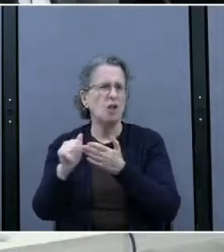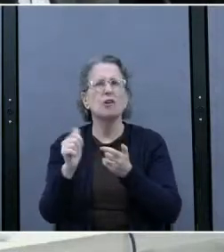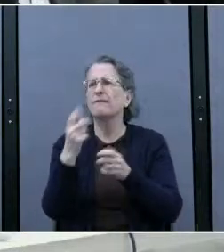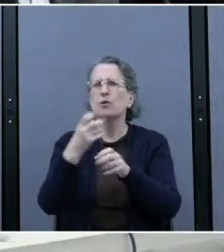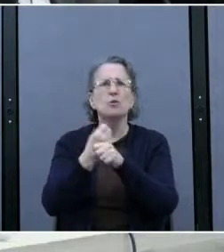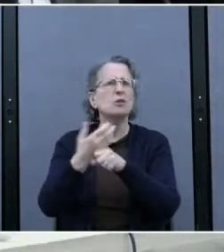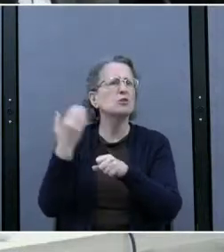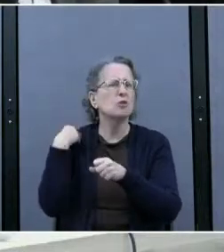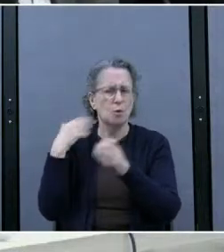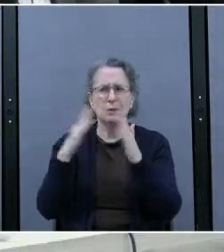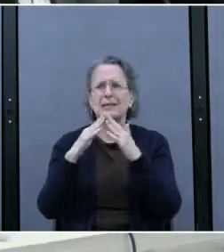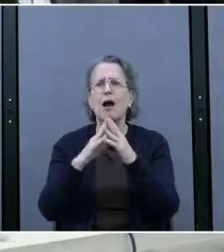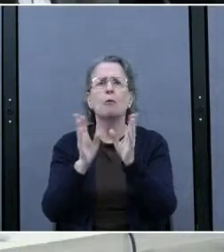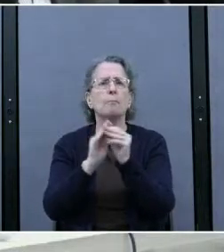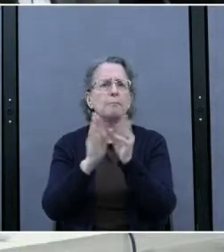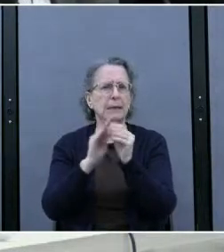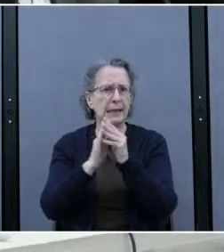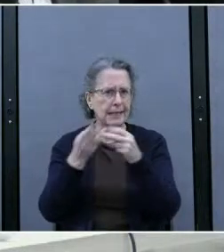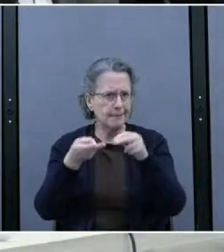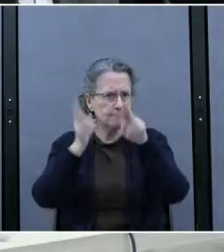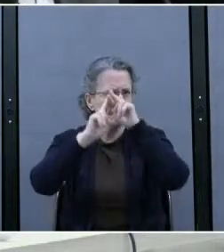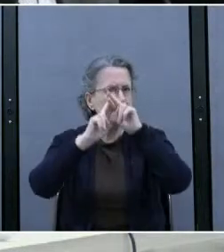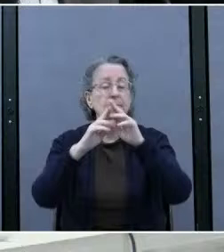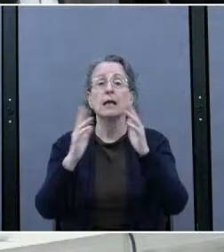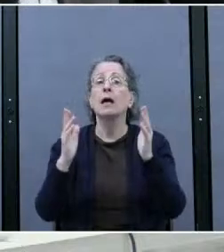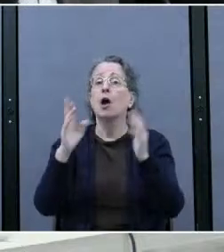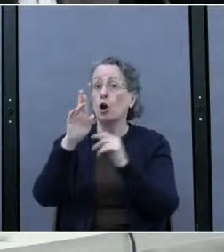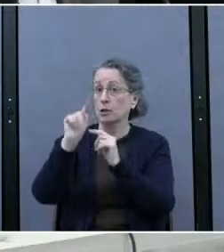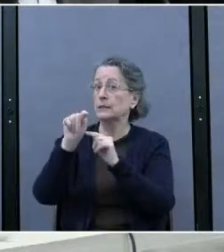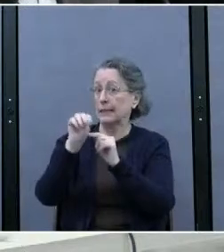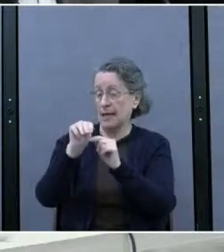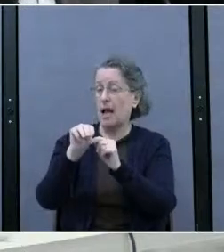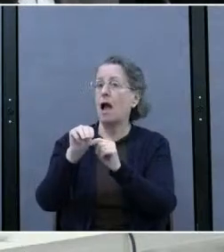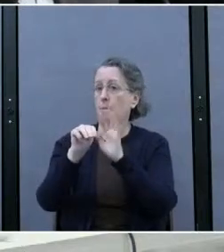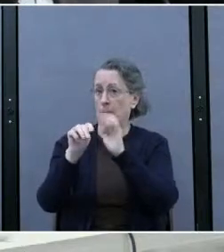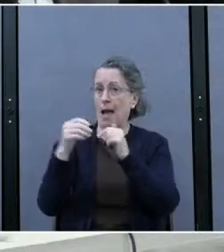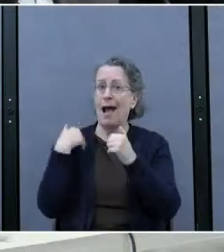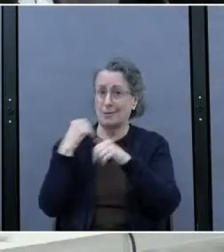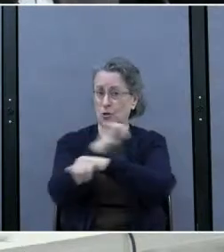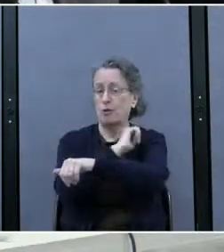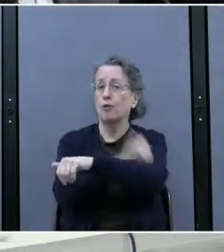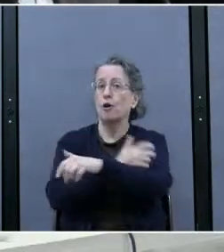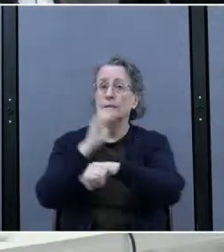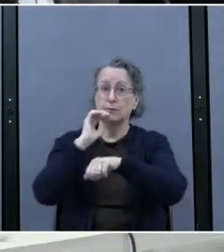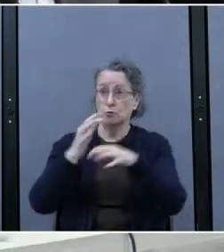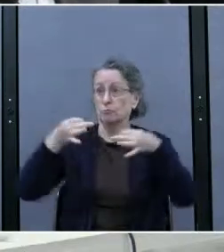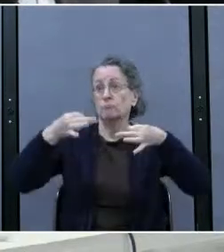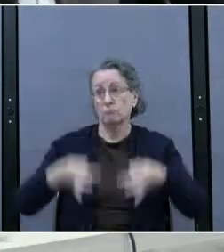Town meeting has the authority to set compensation at what it wishes. Questions?